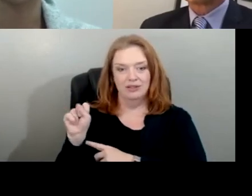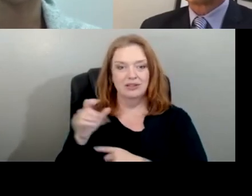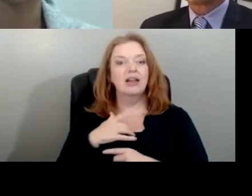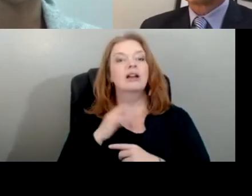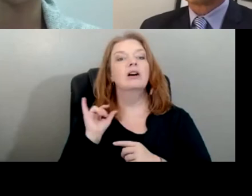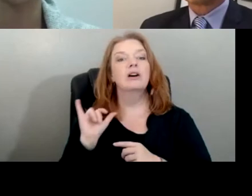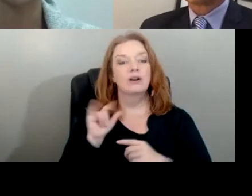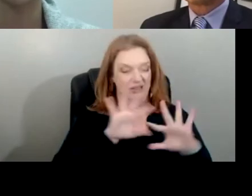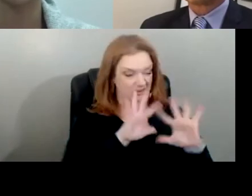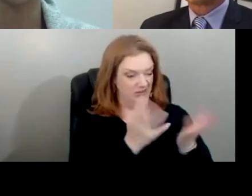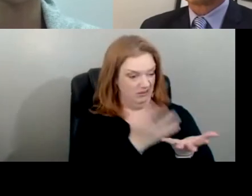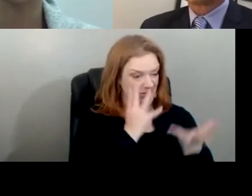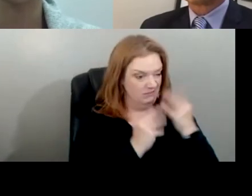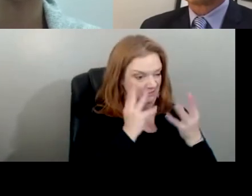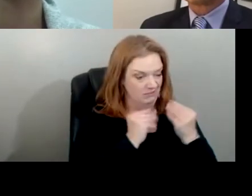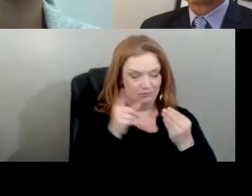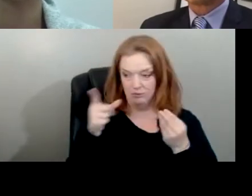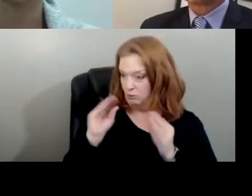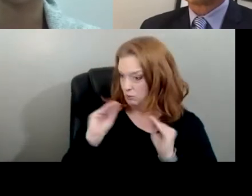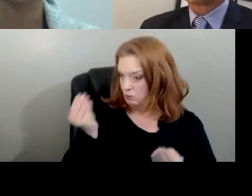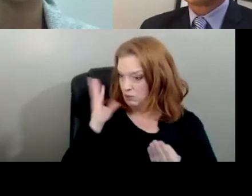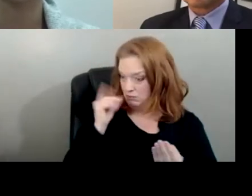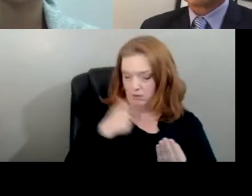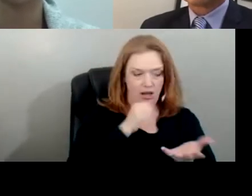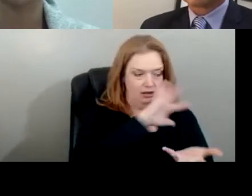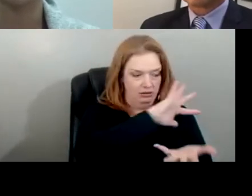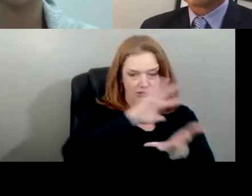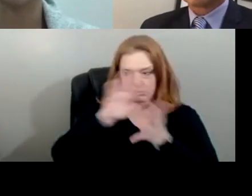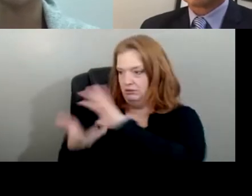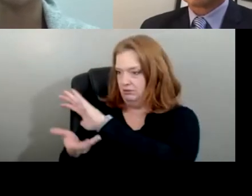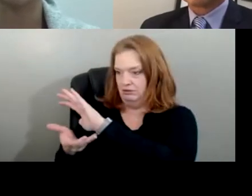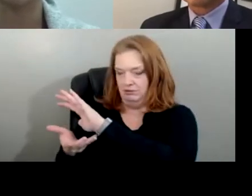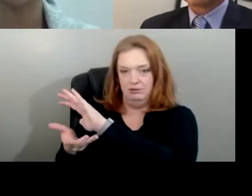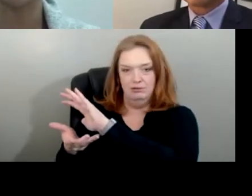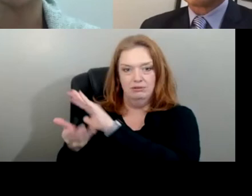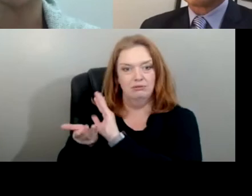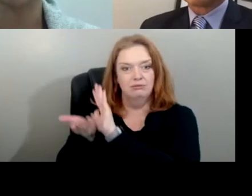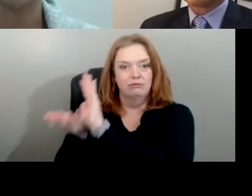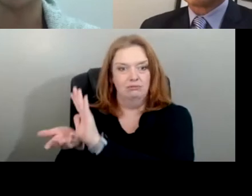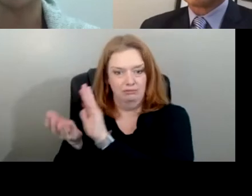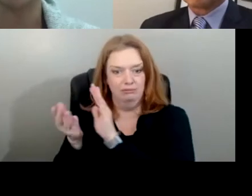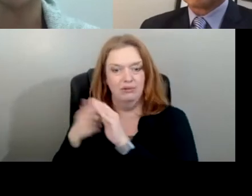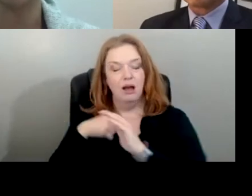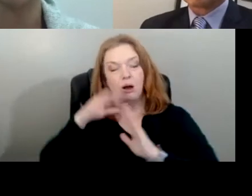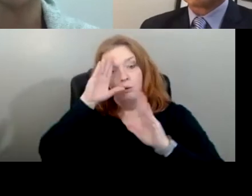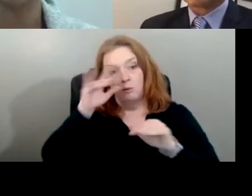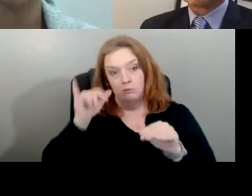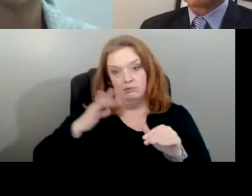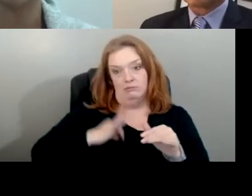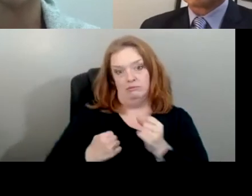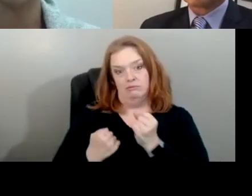to somebody who has little to no experience with it. And that was, I hope, very meaningful in our work to end this violence.